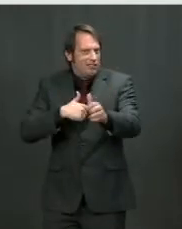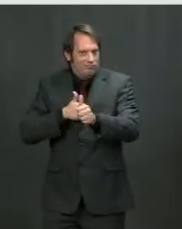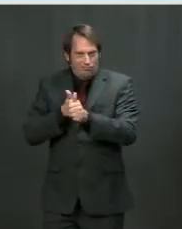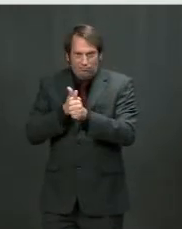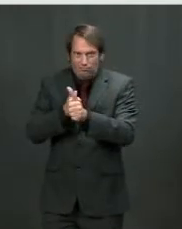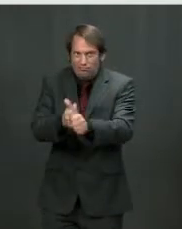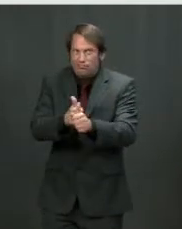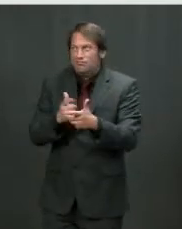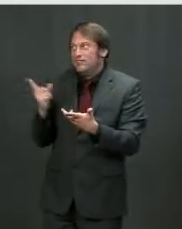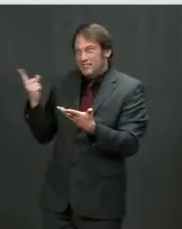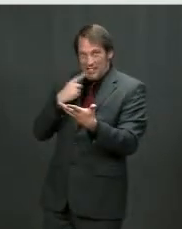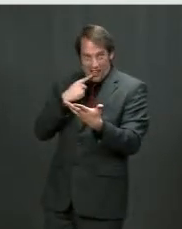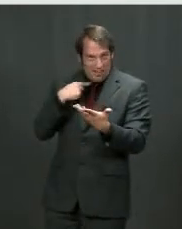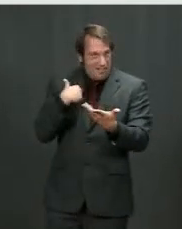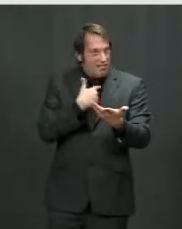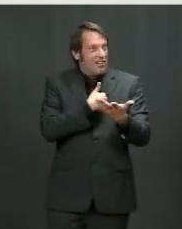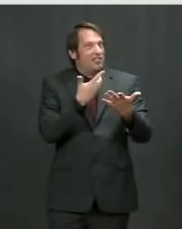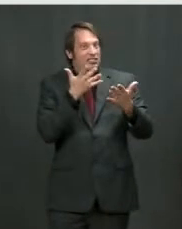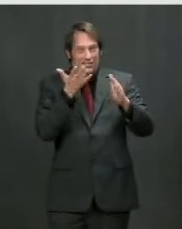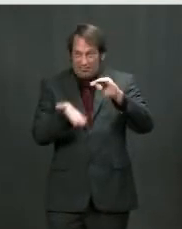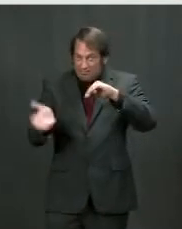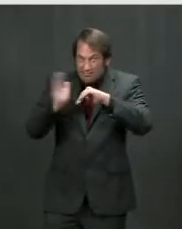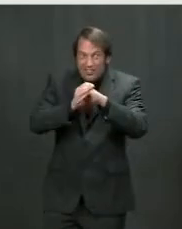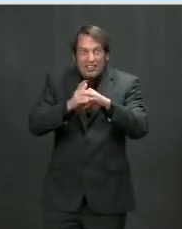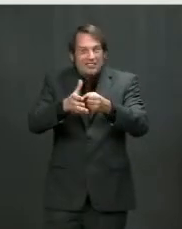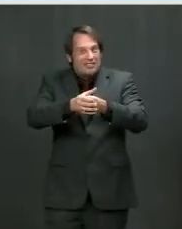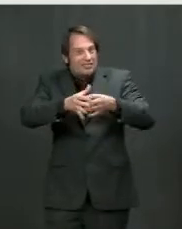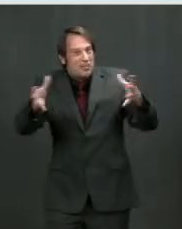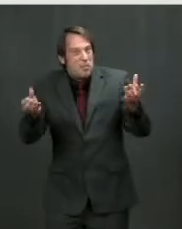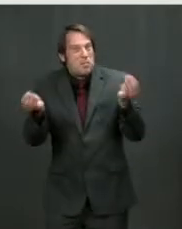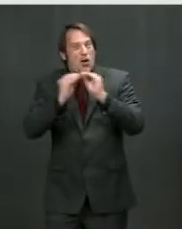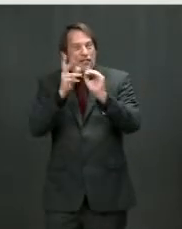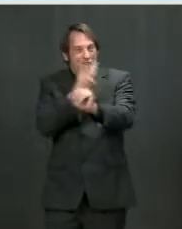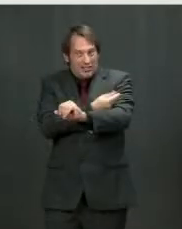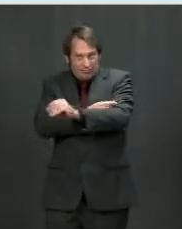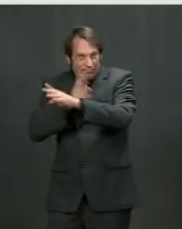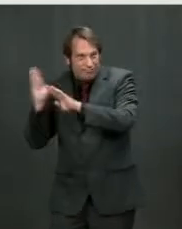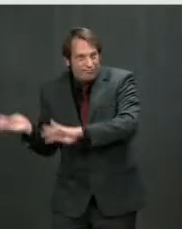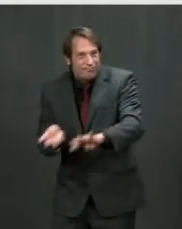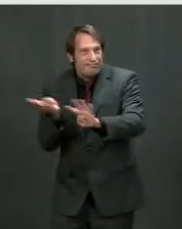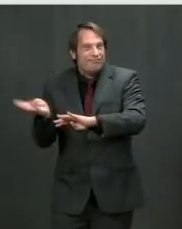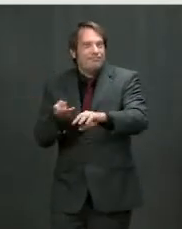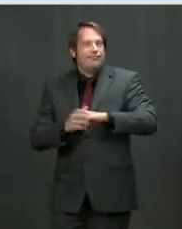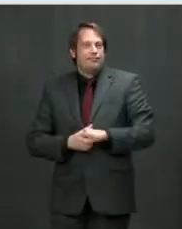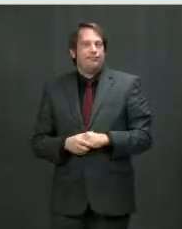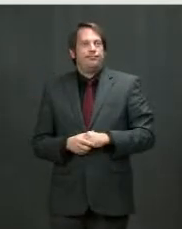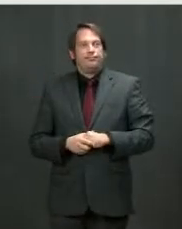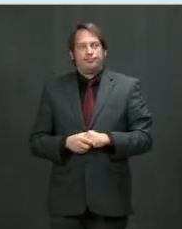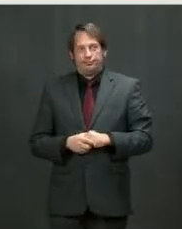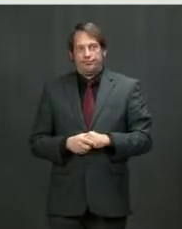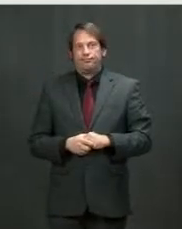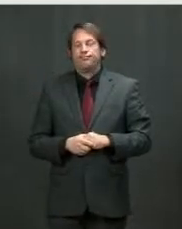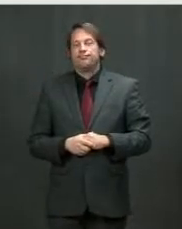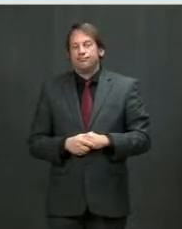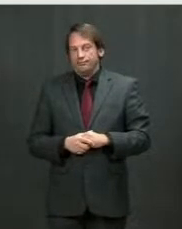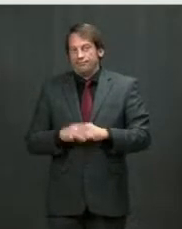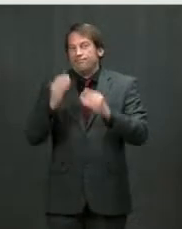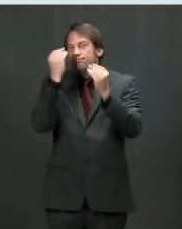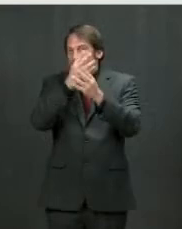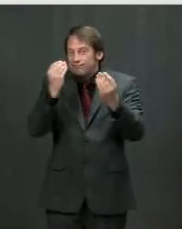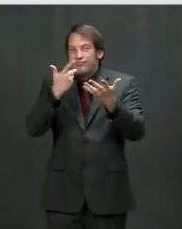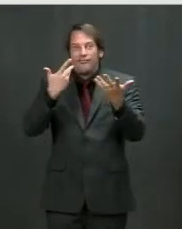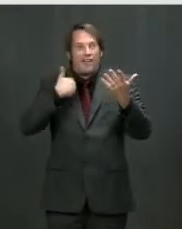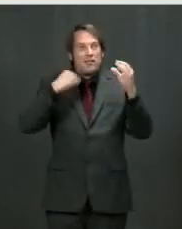number of vaccinators in the field, and the places for Americans to get vaccinated, as well, of course, as the strong work